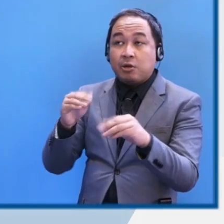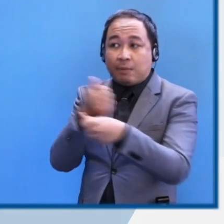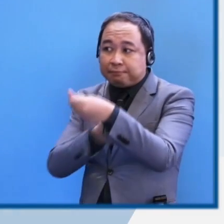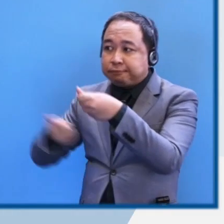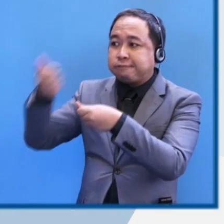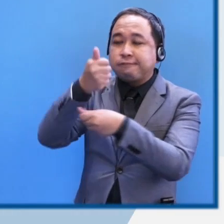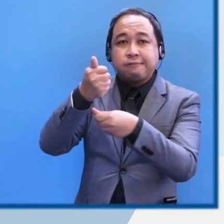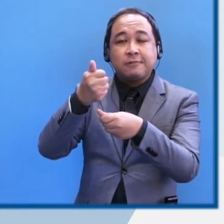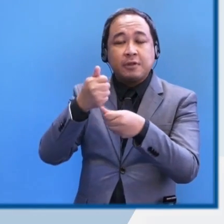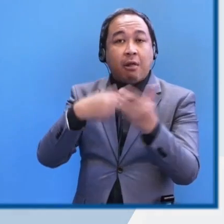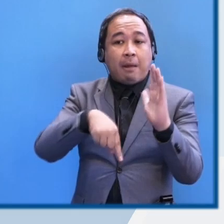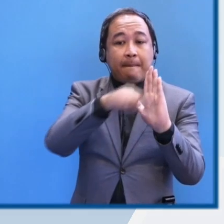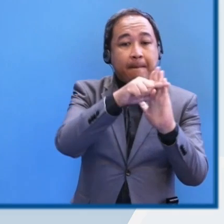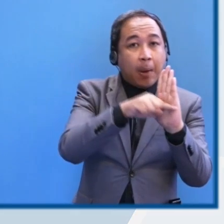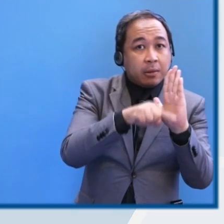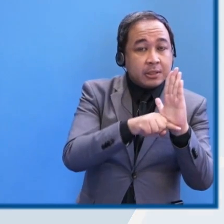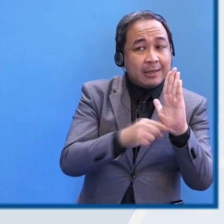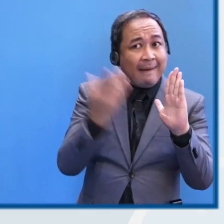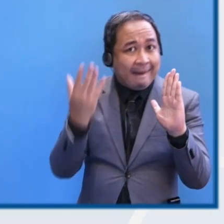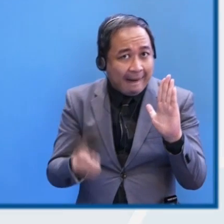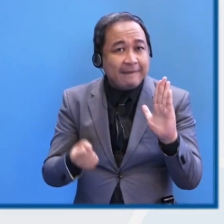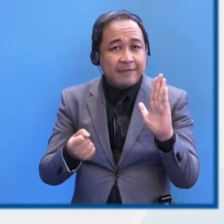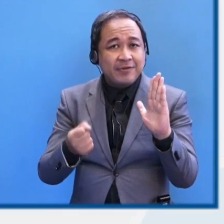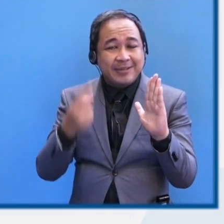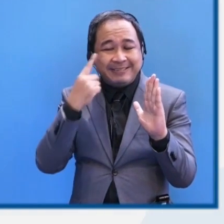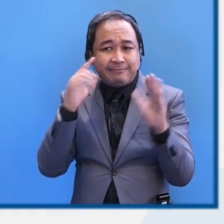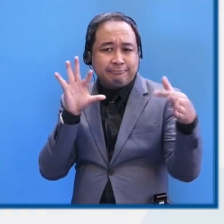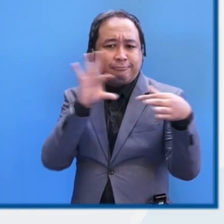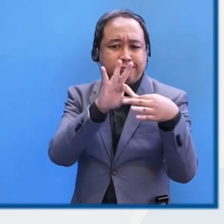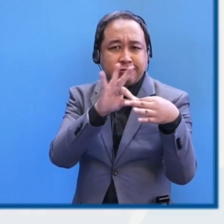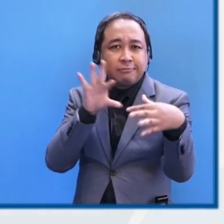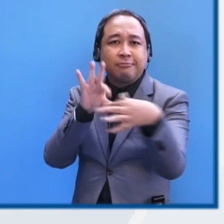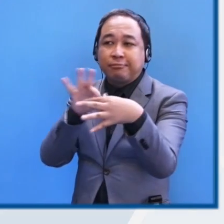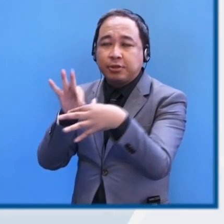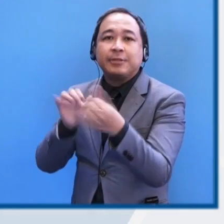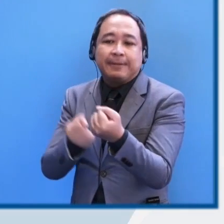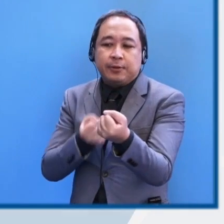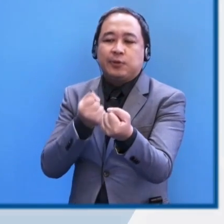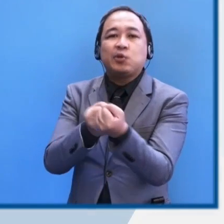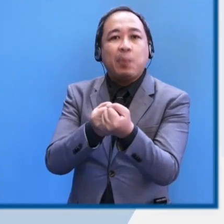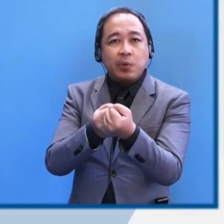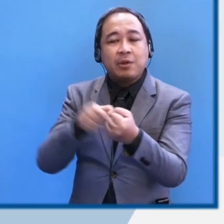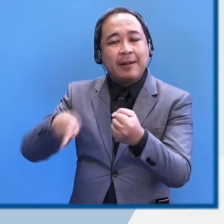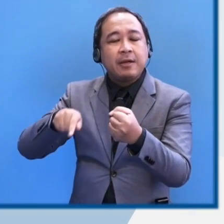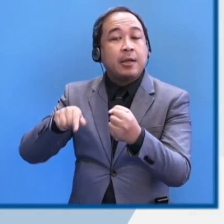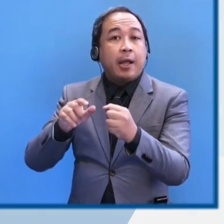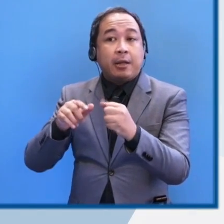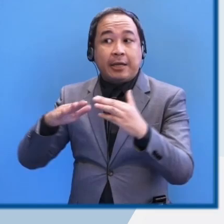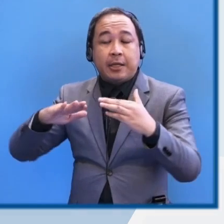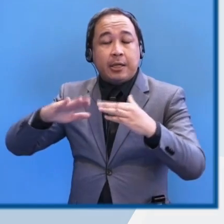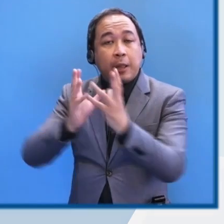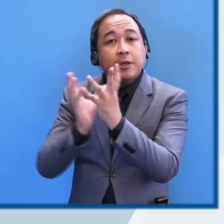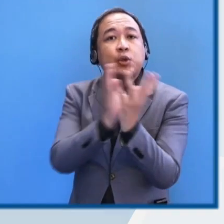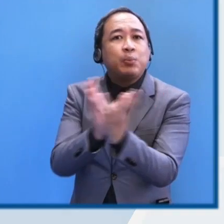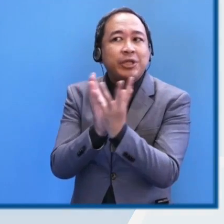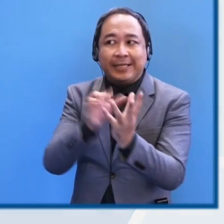policy coherence, and other factors are contributing to the inclusion of the local actors in building resilience.